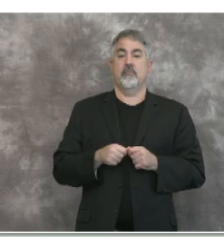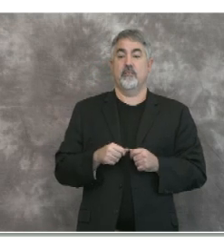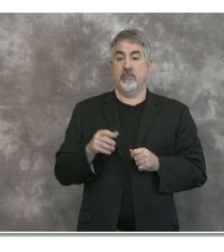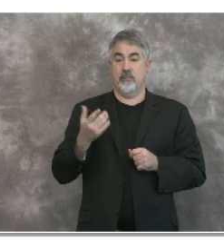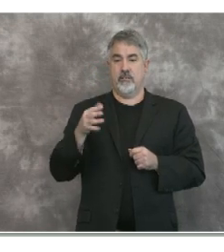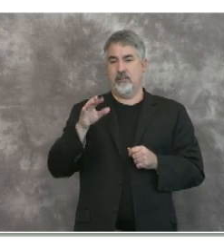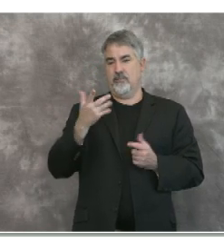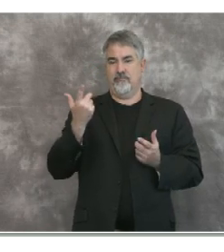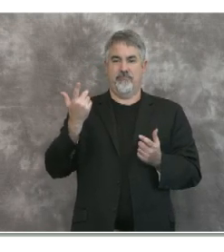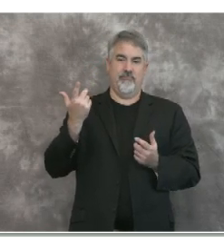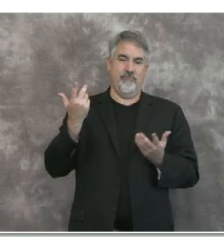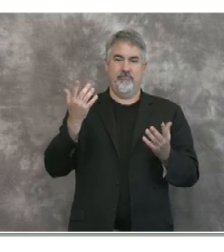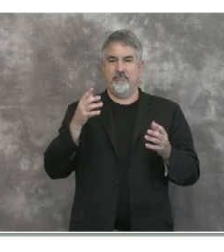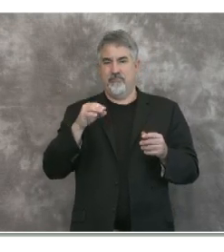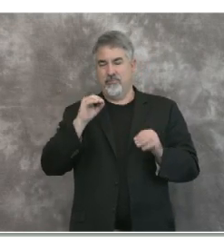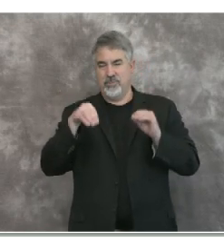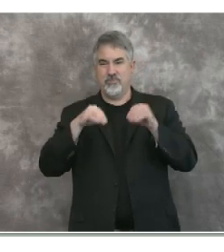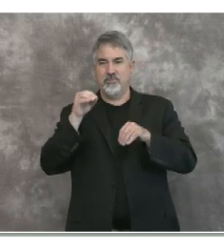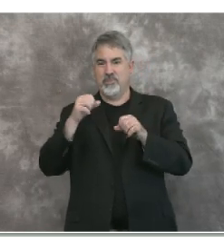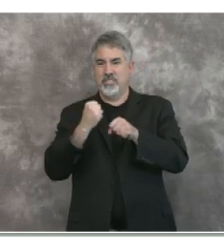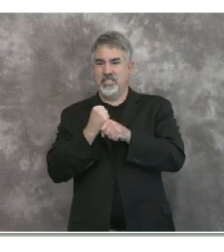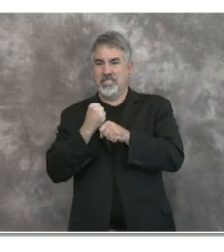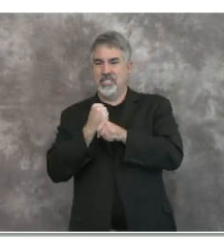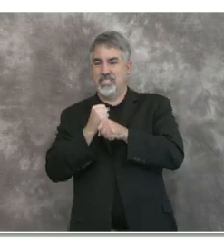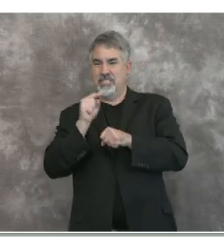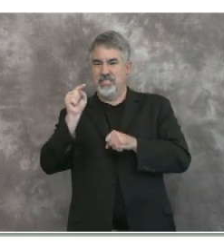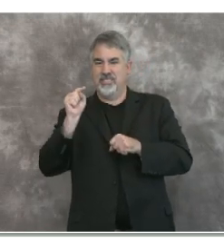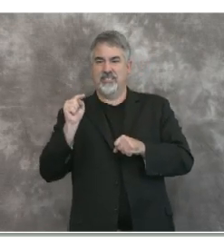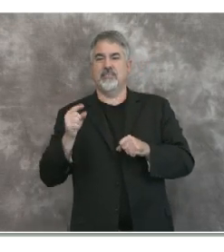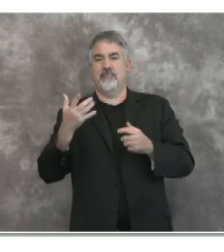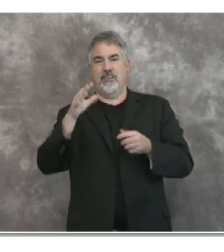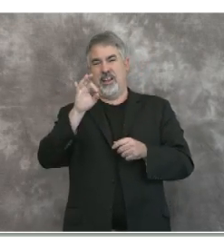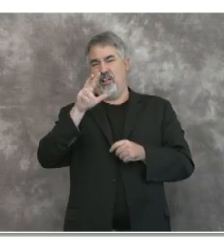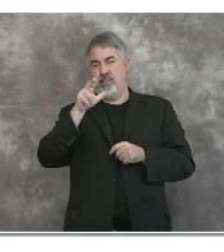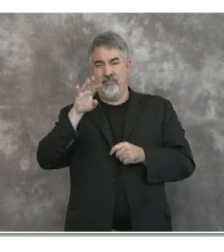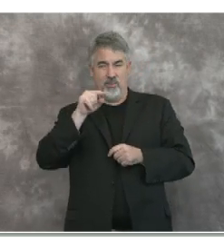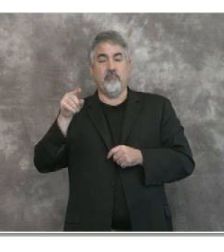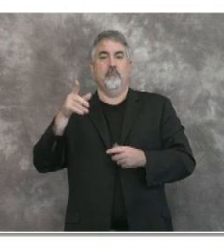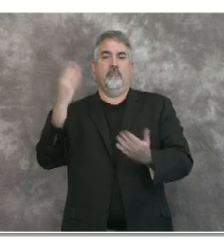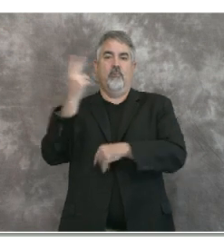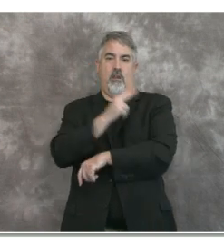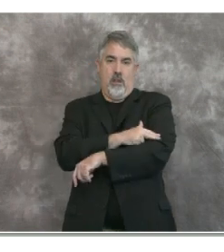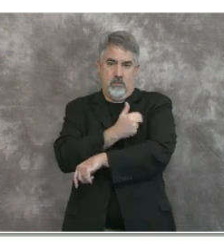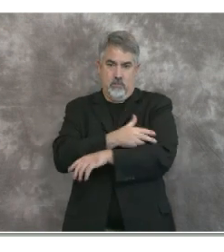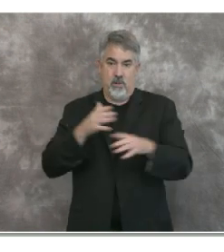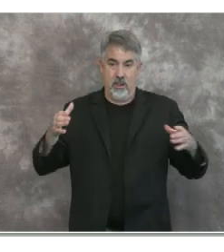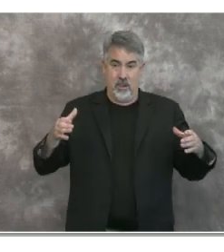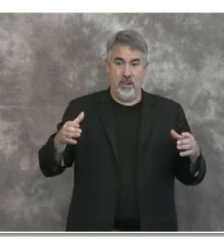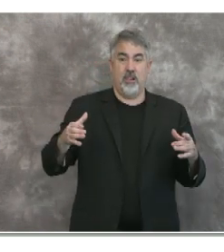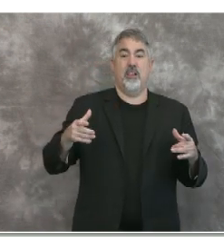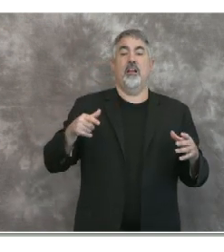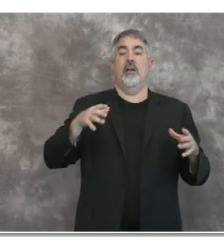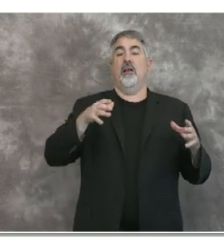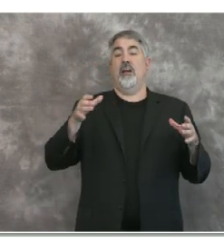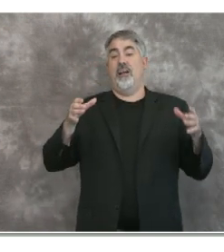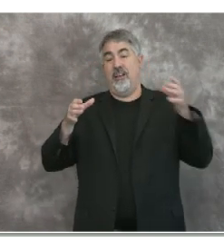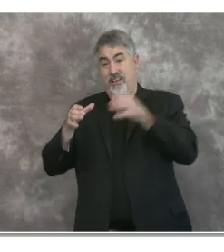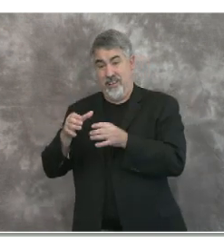cases reported today, have been hospitalized. And of the hospitalized number,